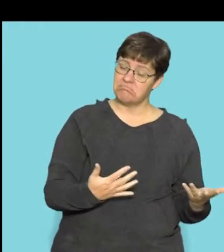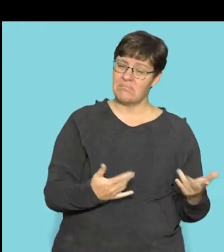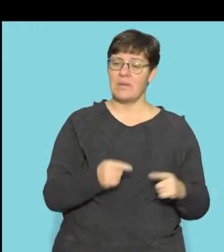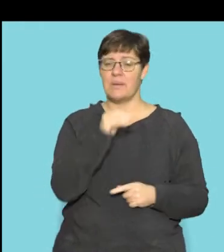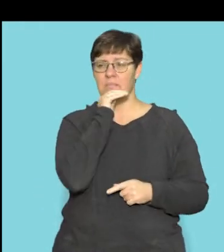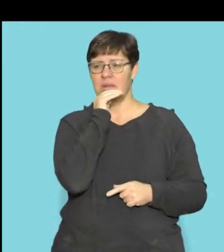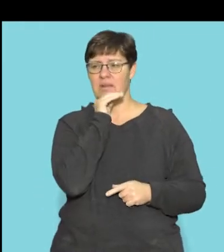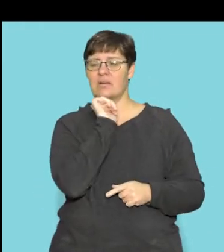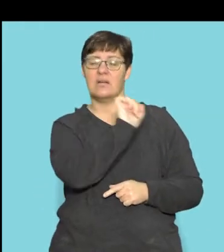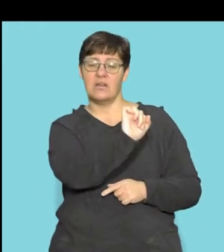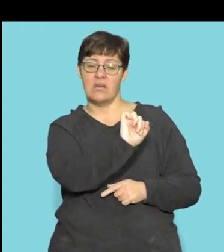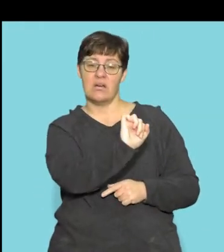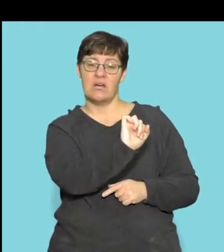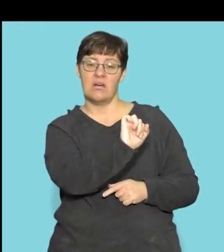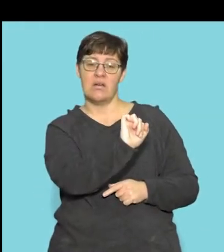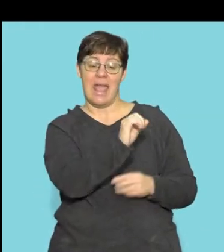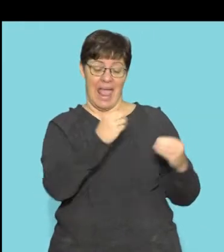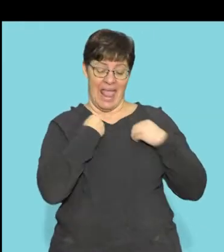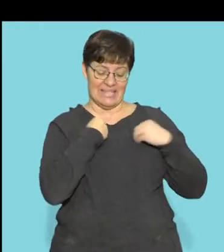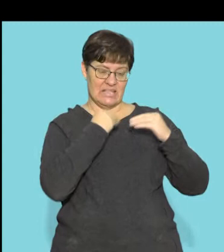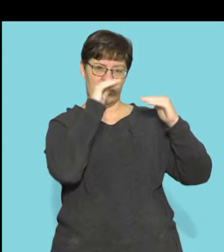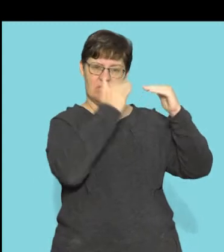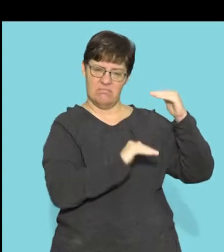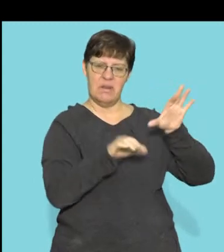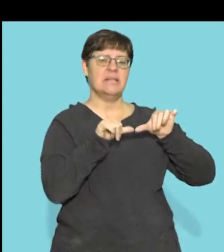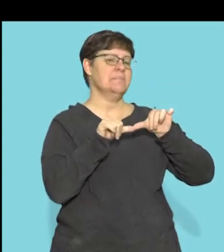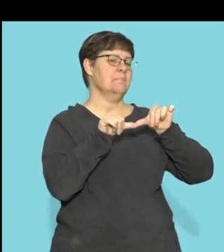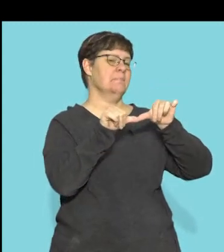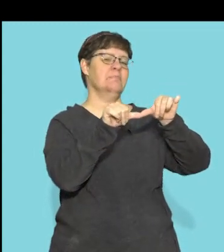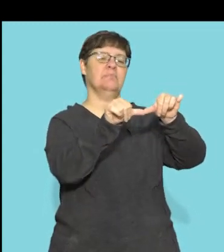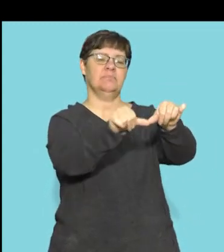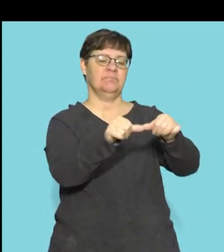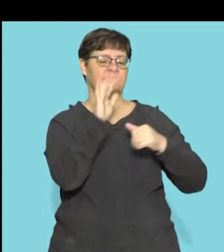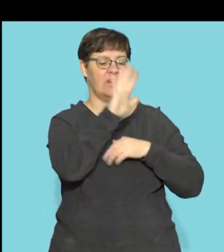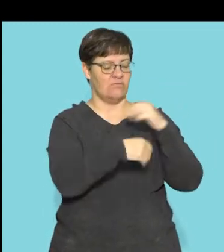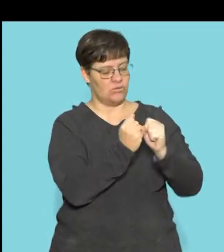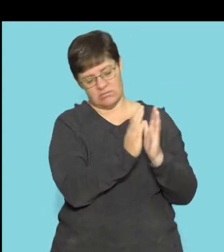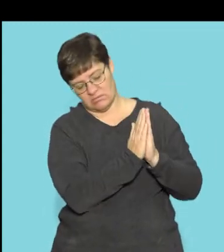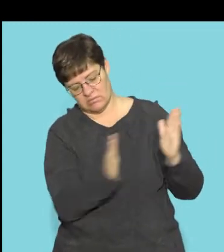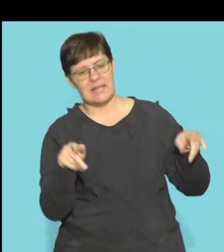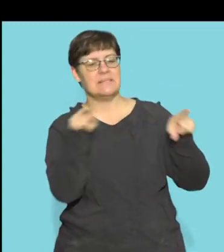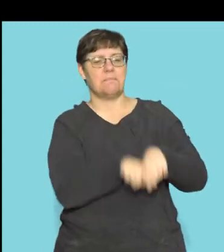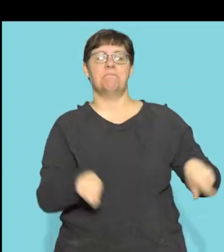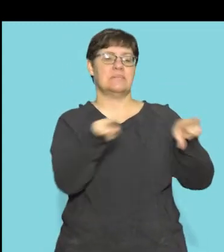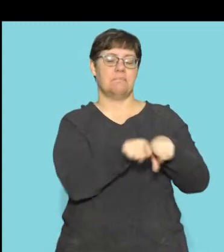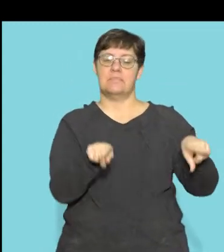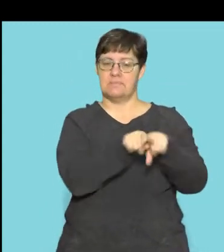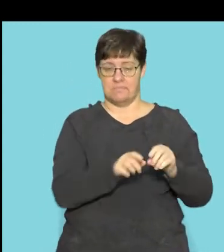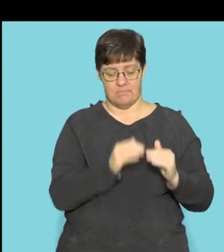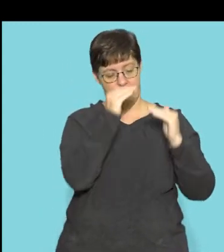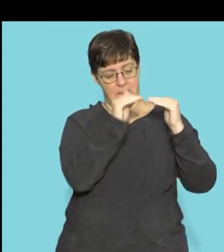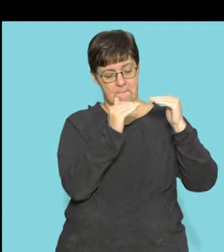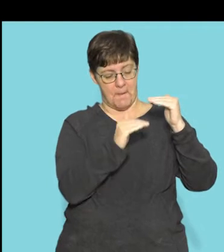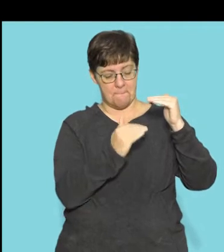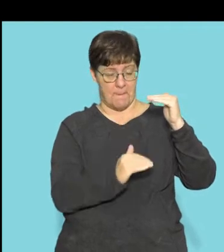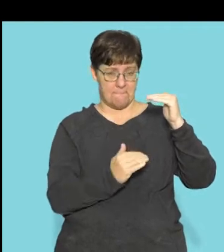at which your assets are depreciating is constant throughout. So this is just a straight line going down like